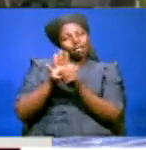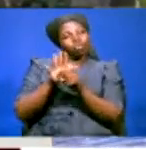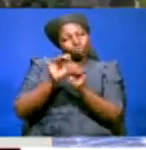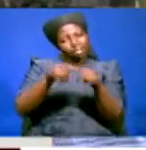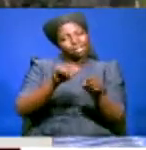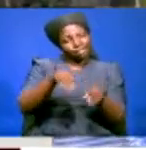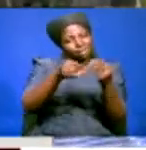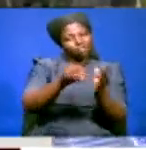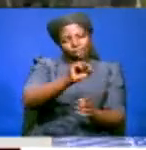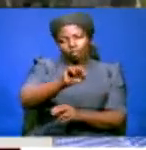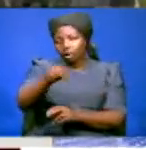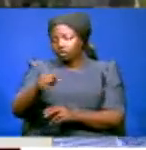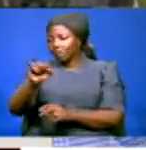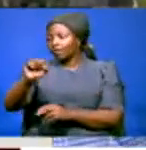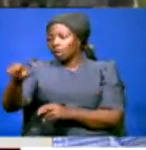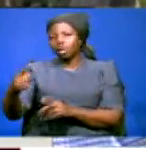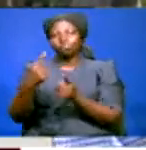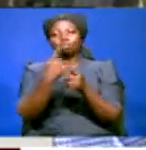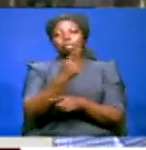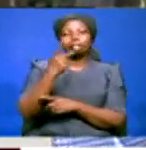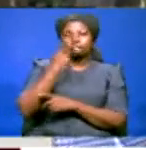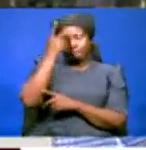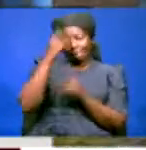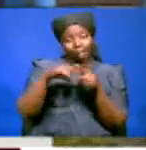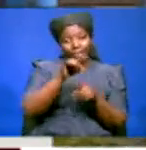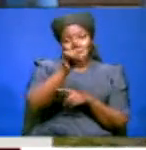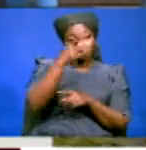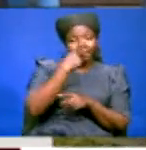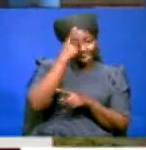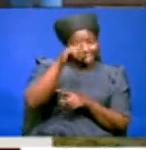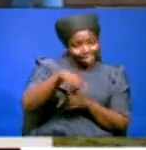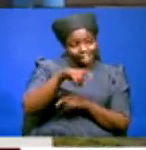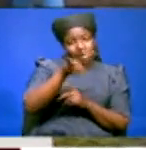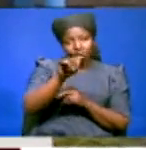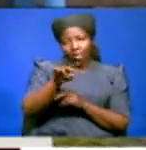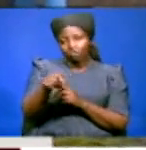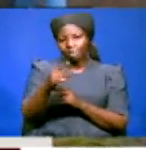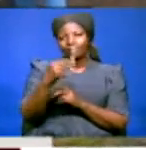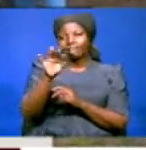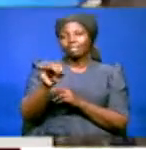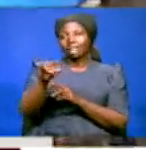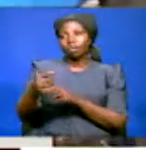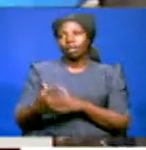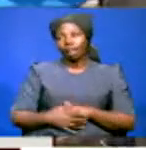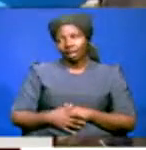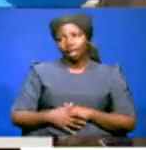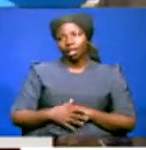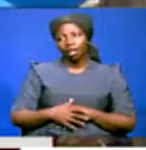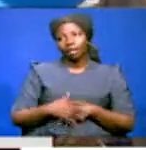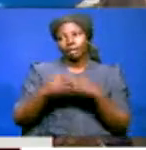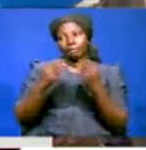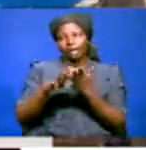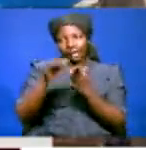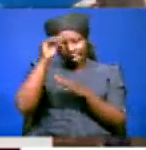mzazi, na ile hali mzazi huyu anahitaji labda 20,000, 30,000 ama 40,000. And more than 67 learners from Manyata constituency, Embu